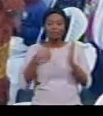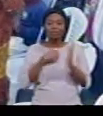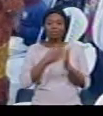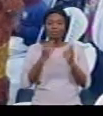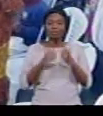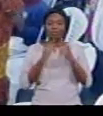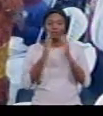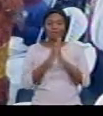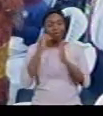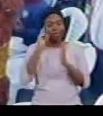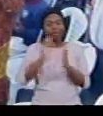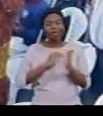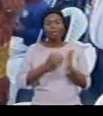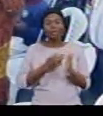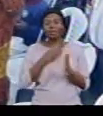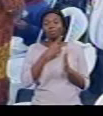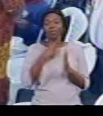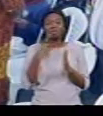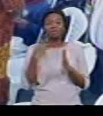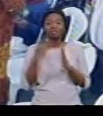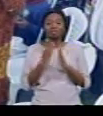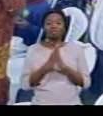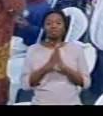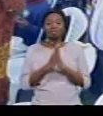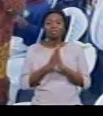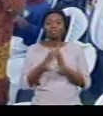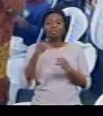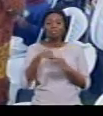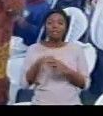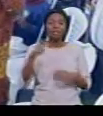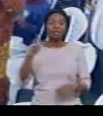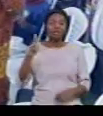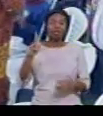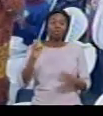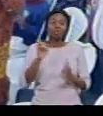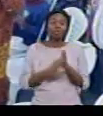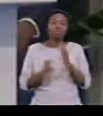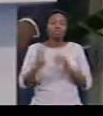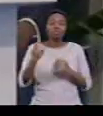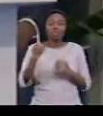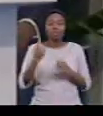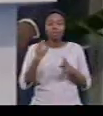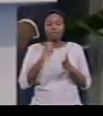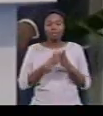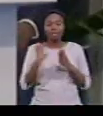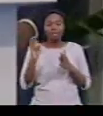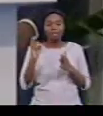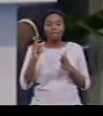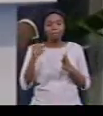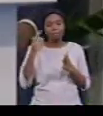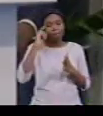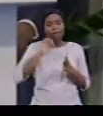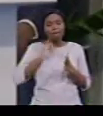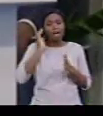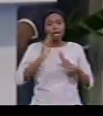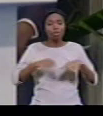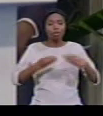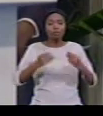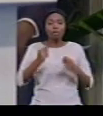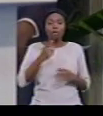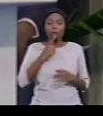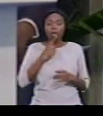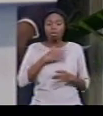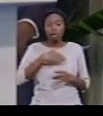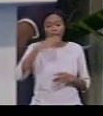general superintendents. In Luke chapter 21, in verse 15, for I will give you a mouth and